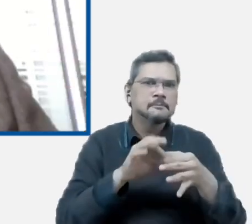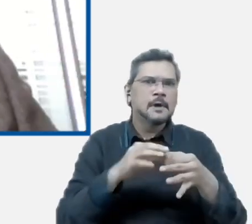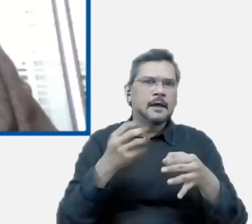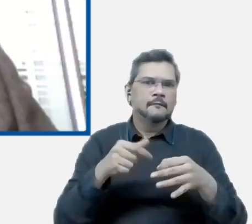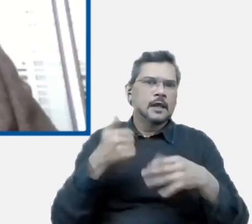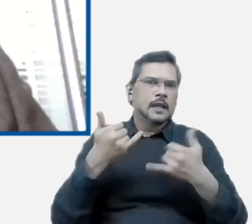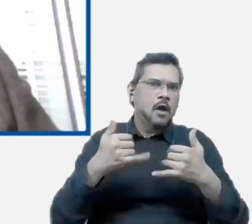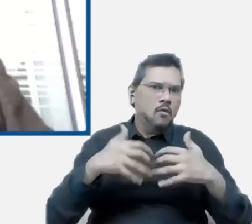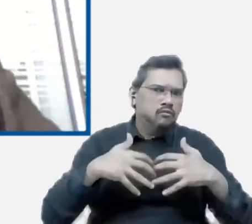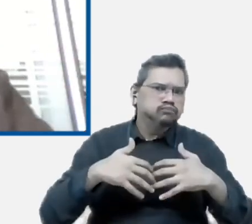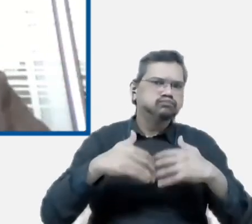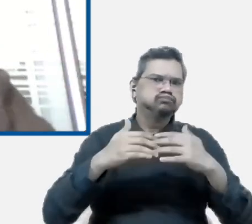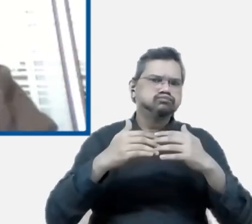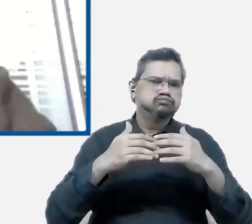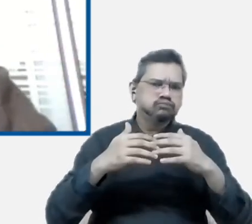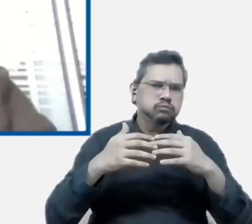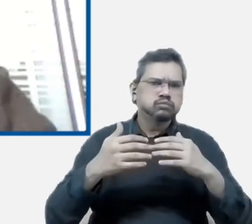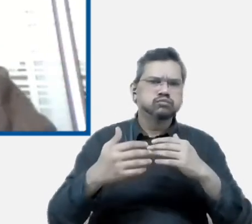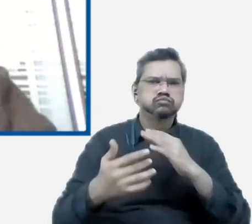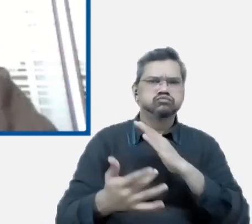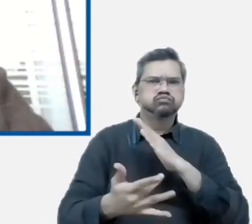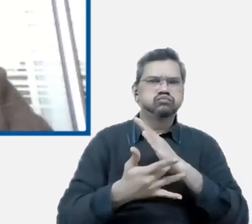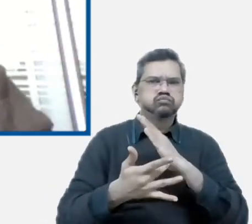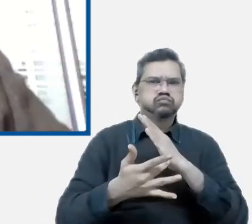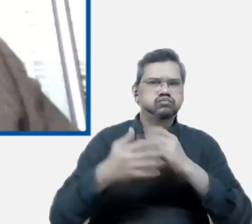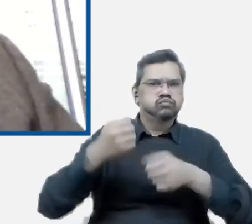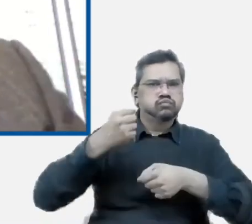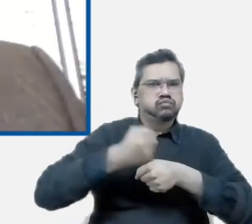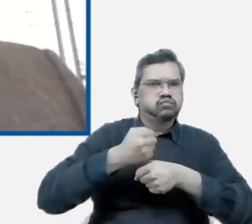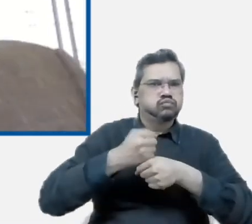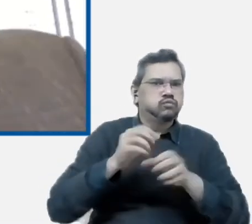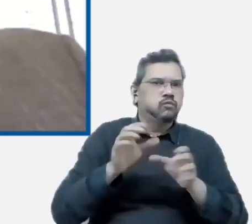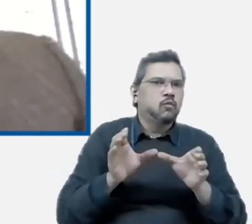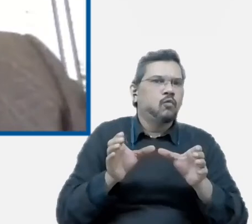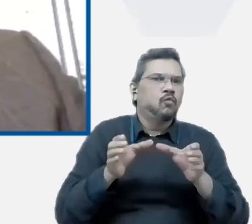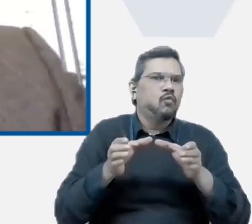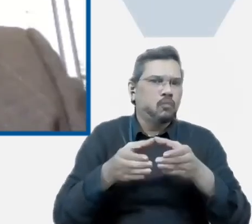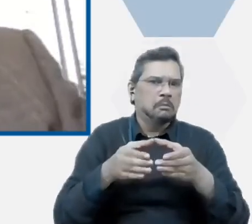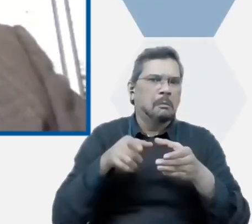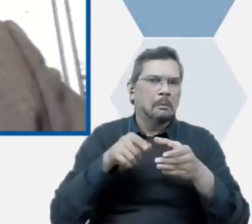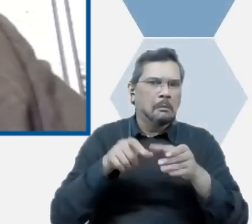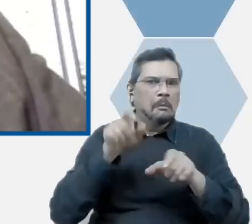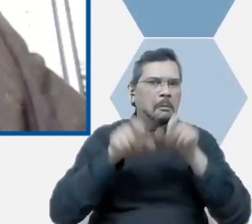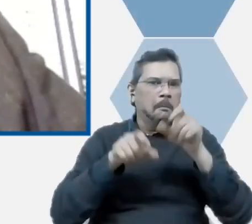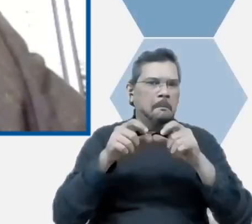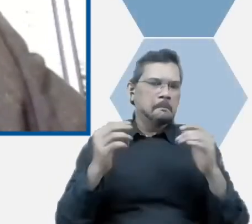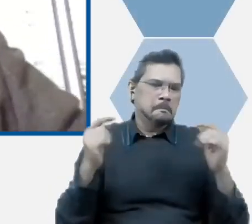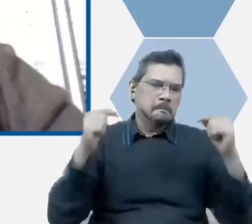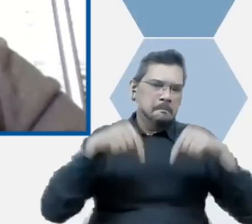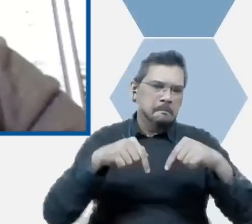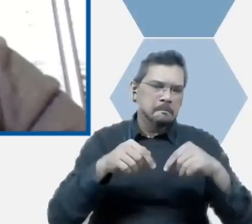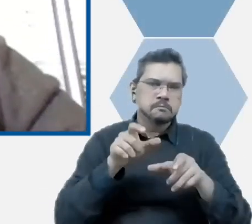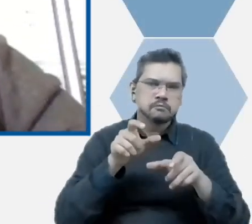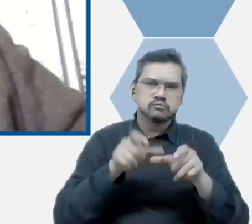on specific themes under each sector to ensure that our response